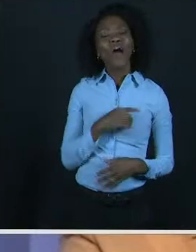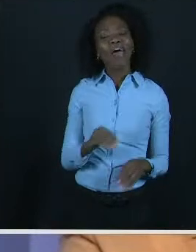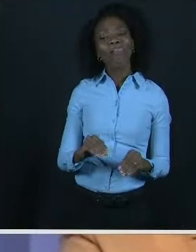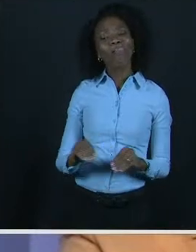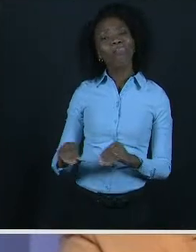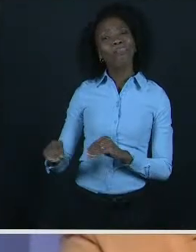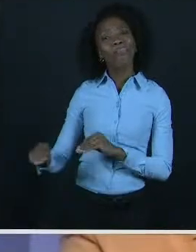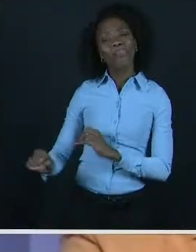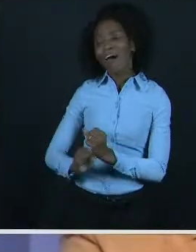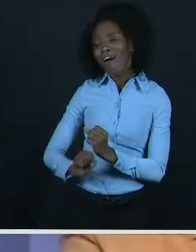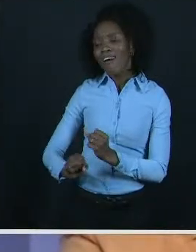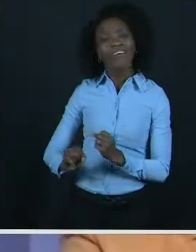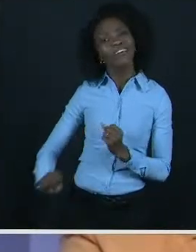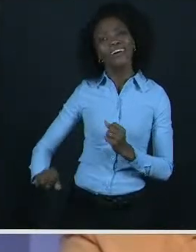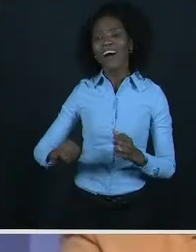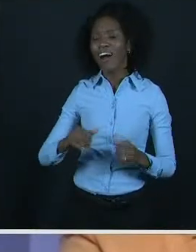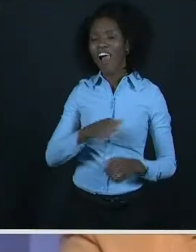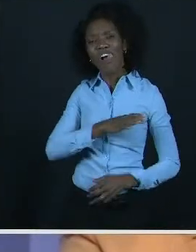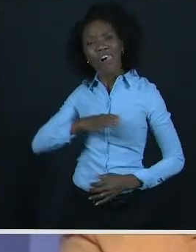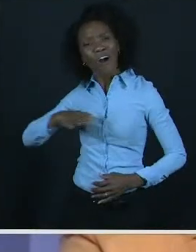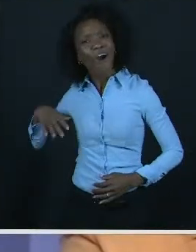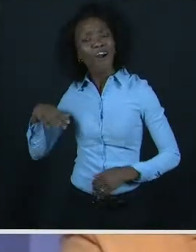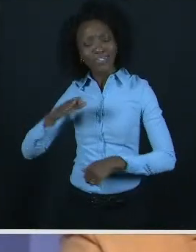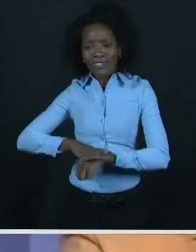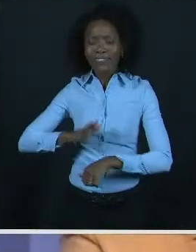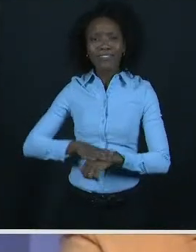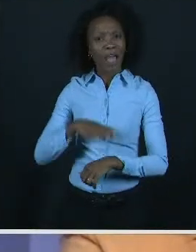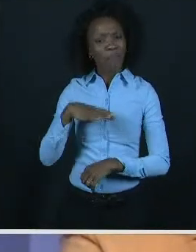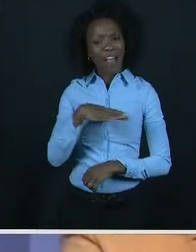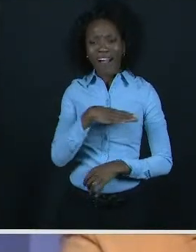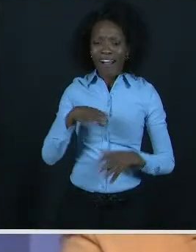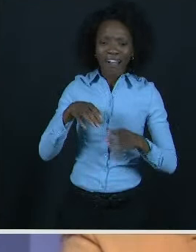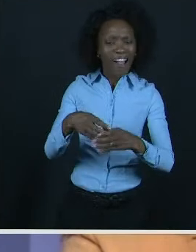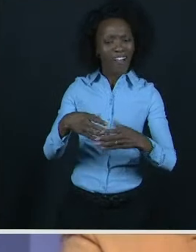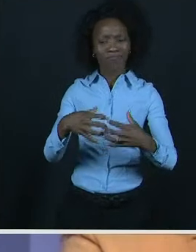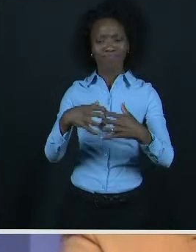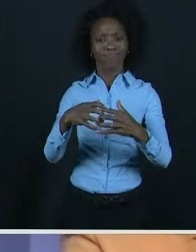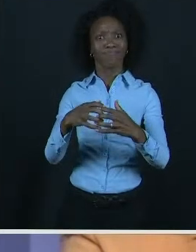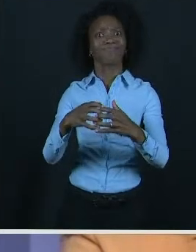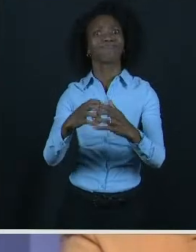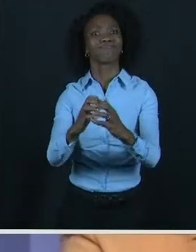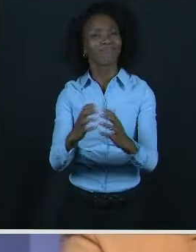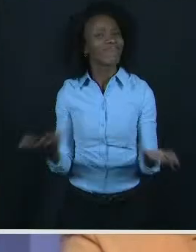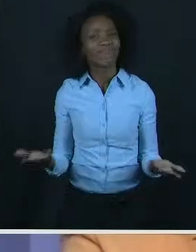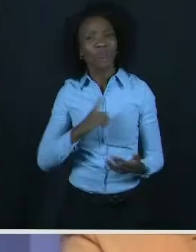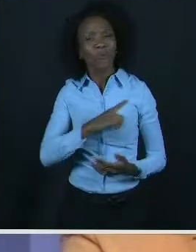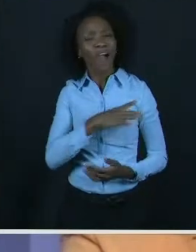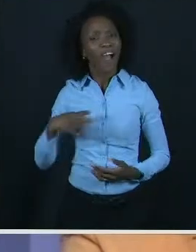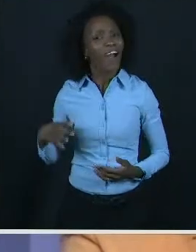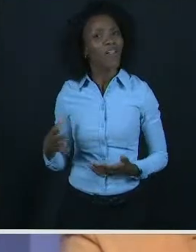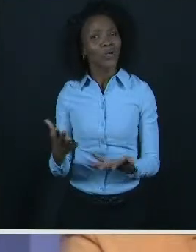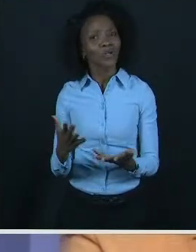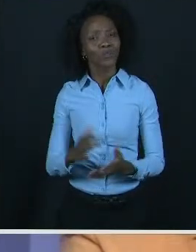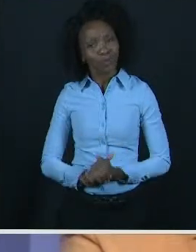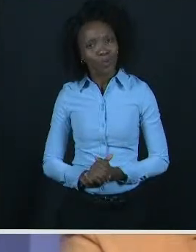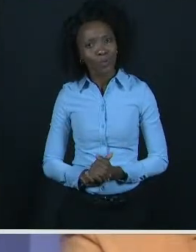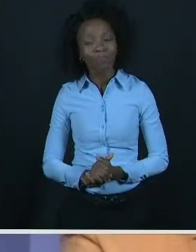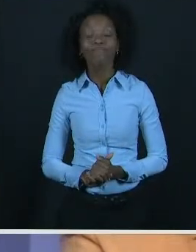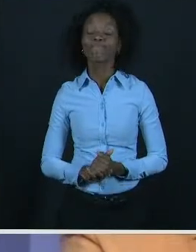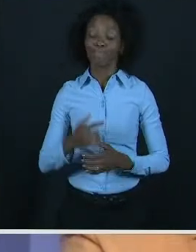taken so long to have this council established? Just for you to